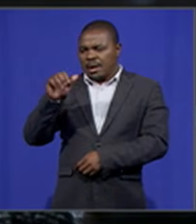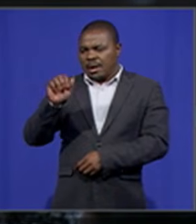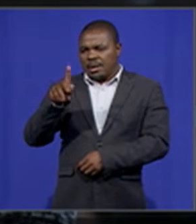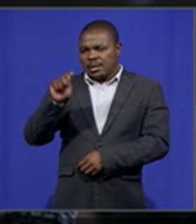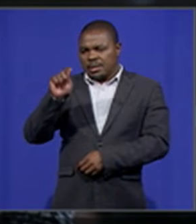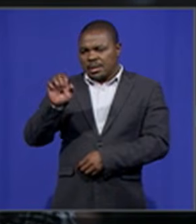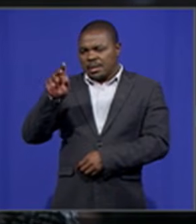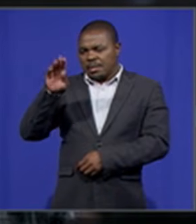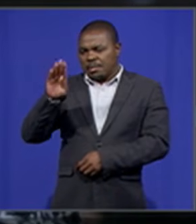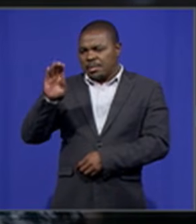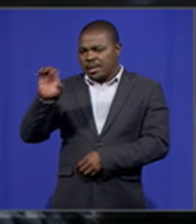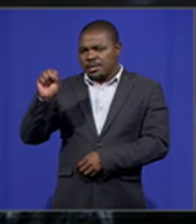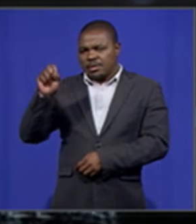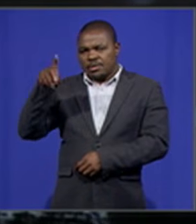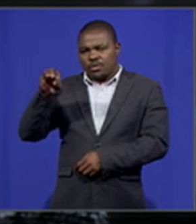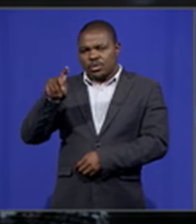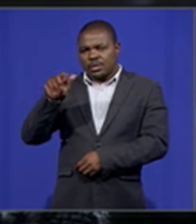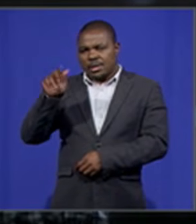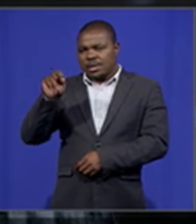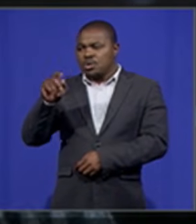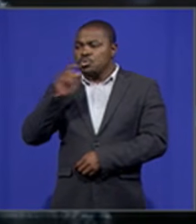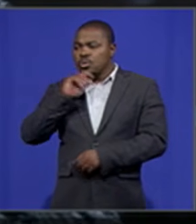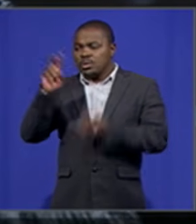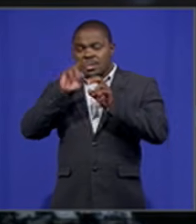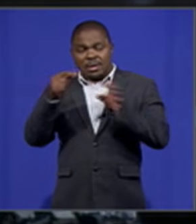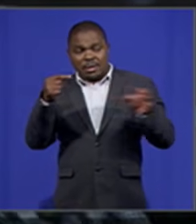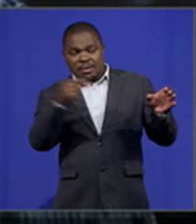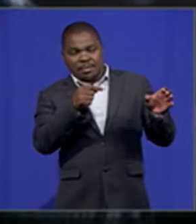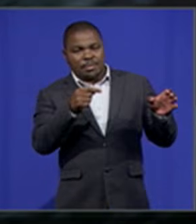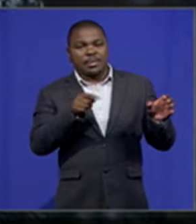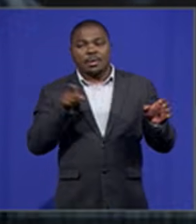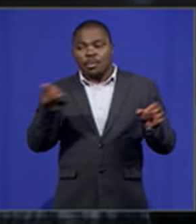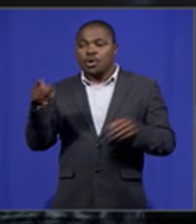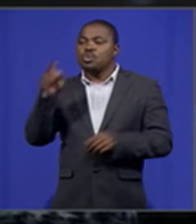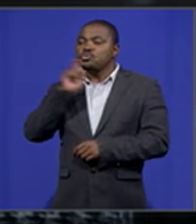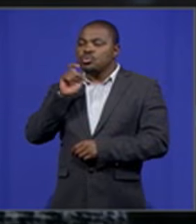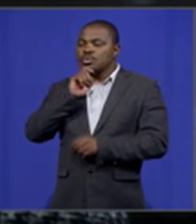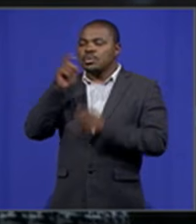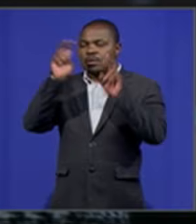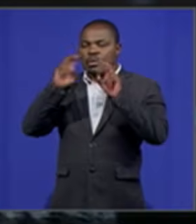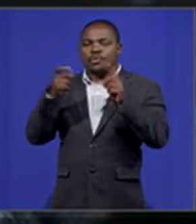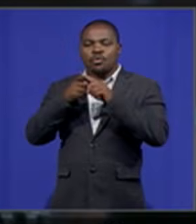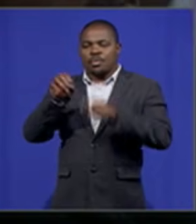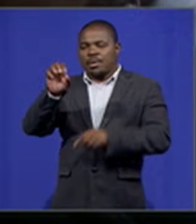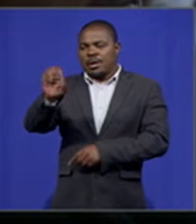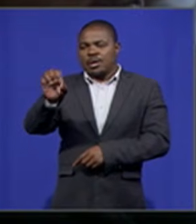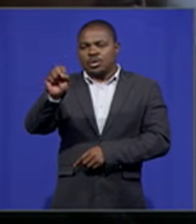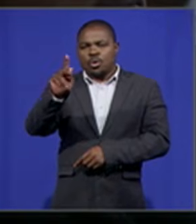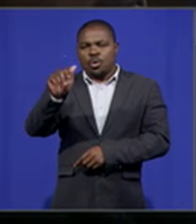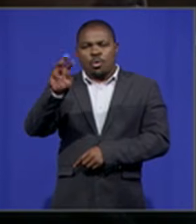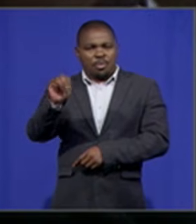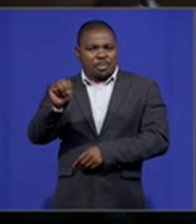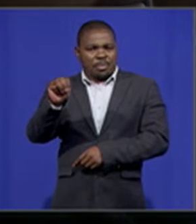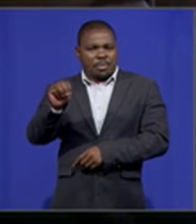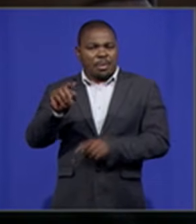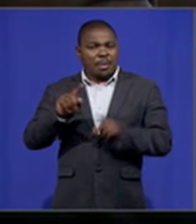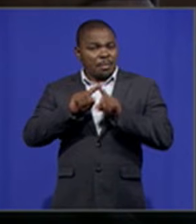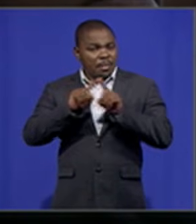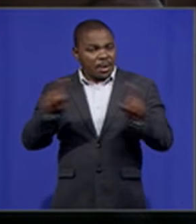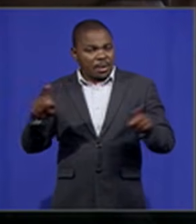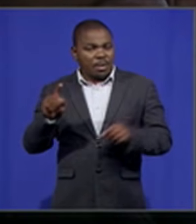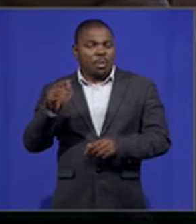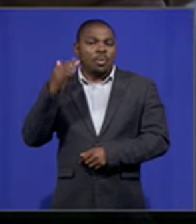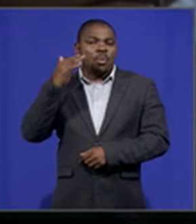berekise motlakase wa ga masepala, ba berekisa Eskom. Mare ha ba re